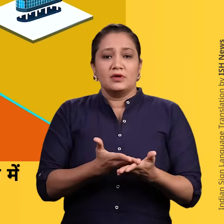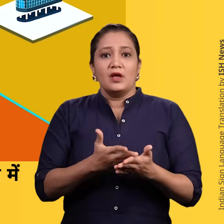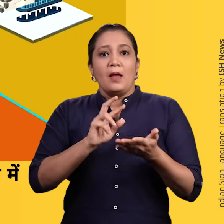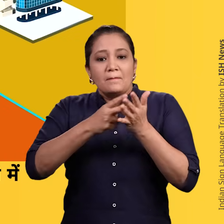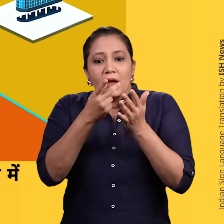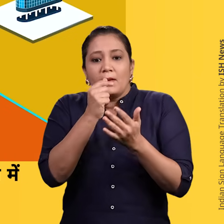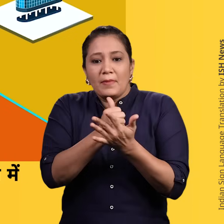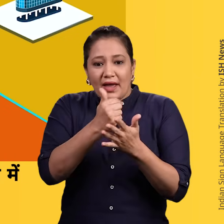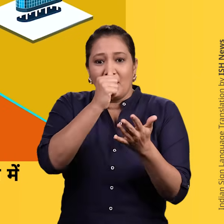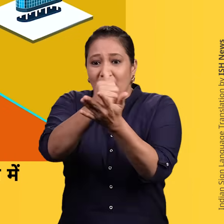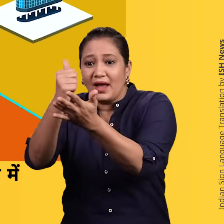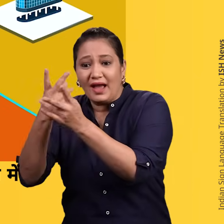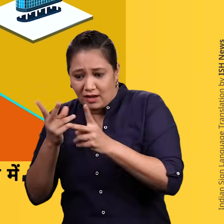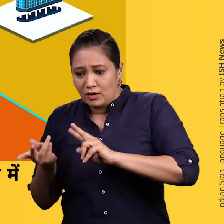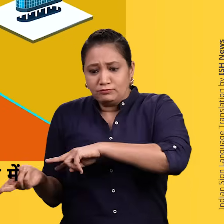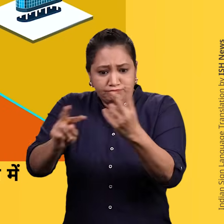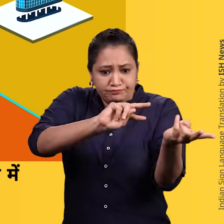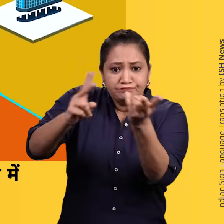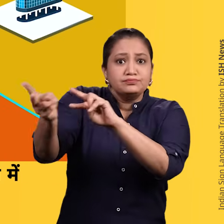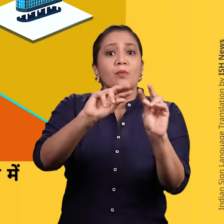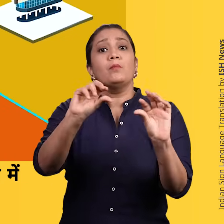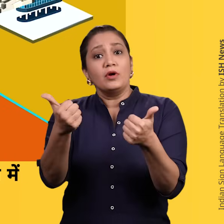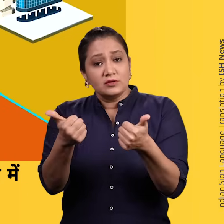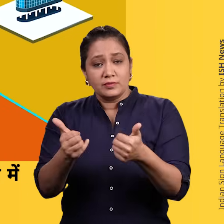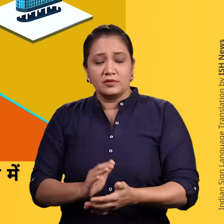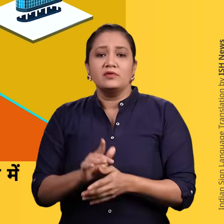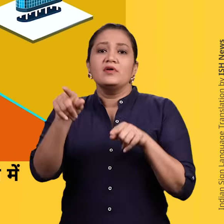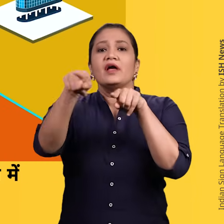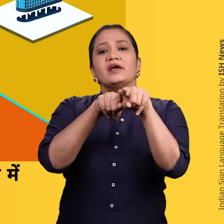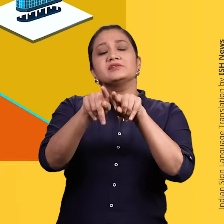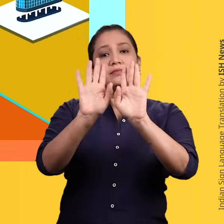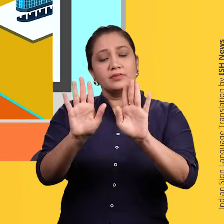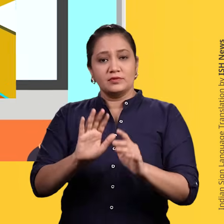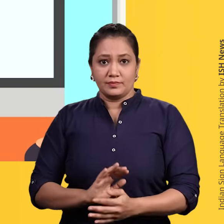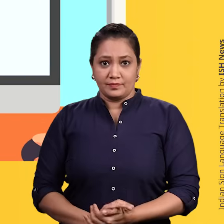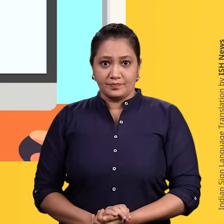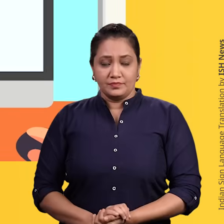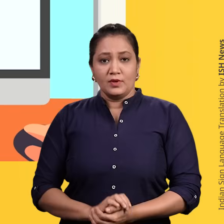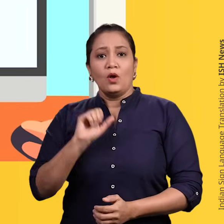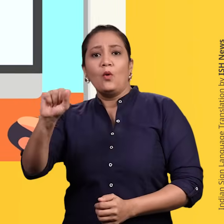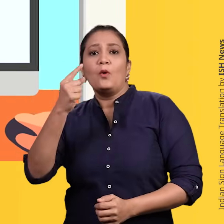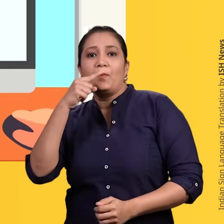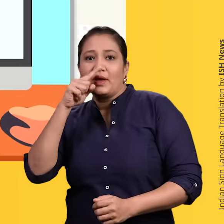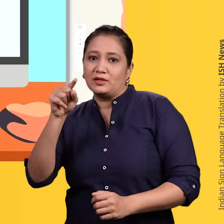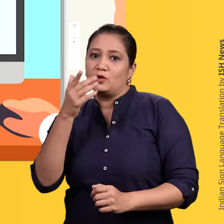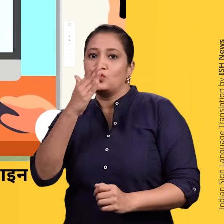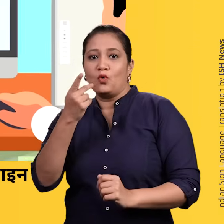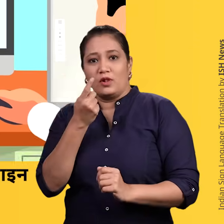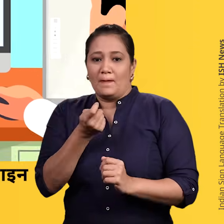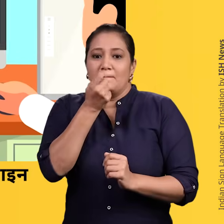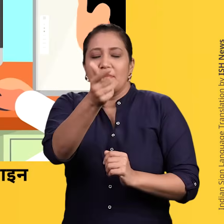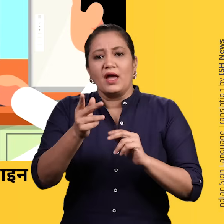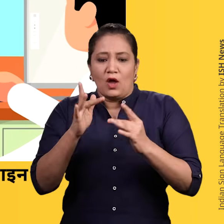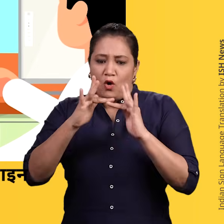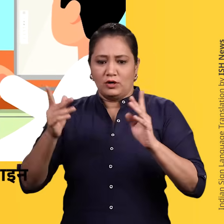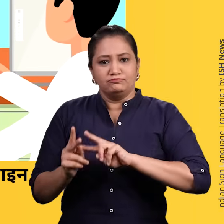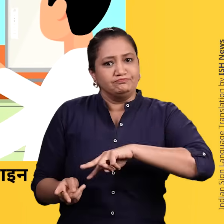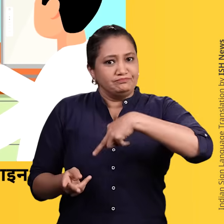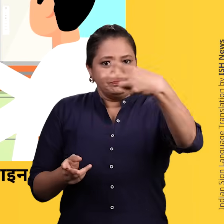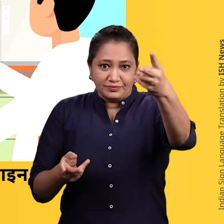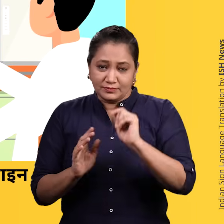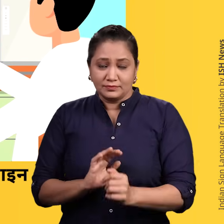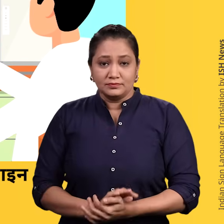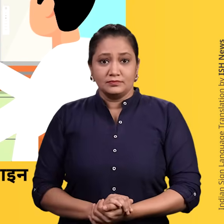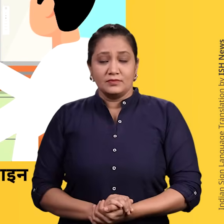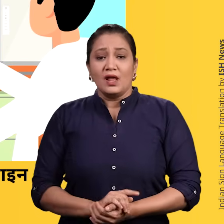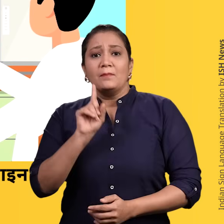This helps various banks to exchange funds between themselves. For example, your parents pay your school